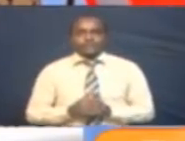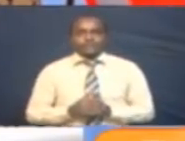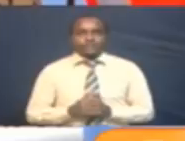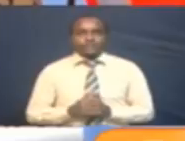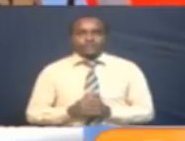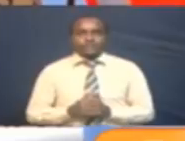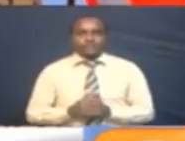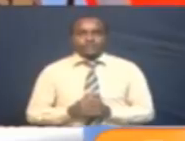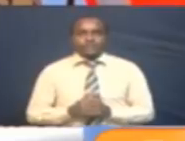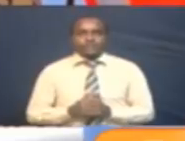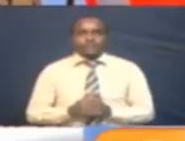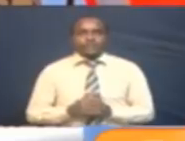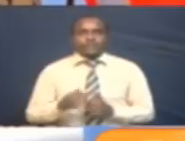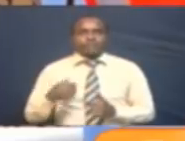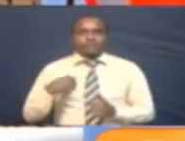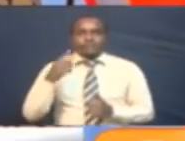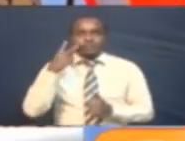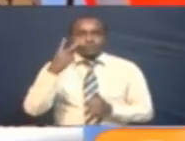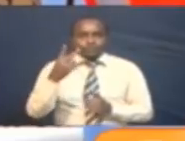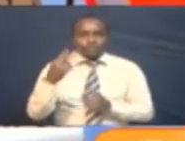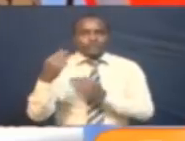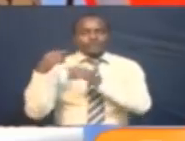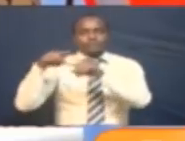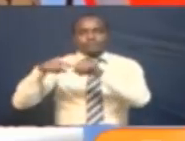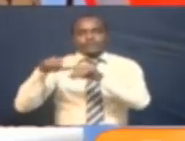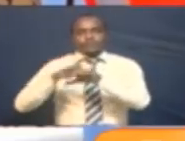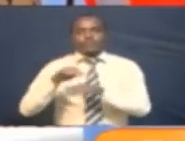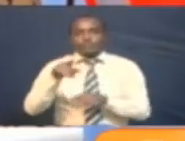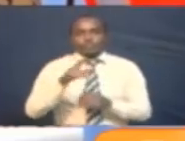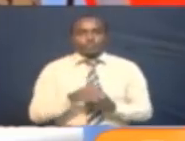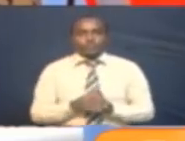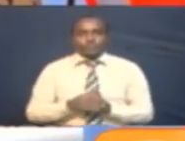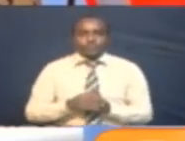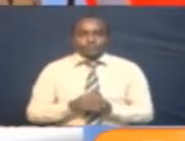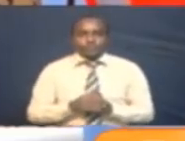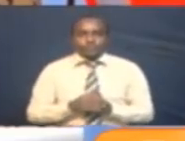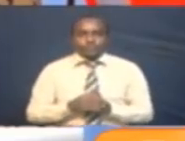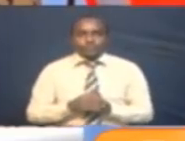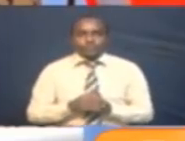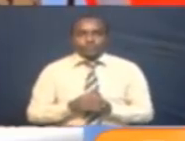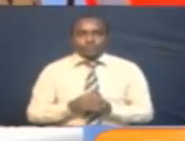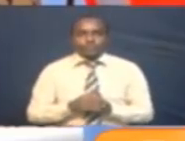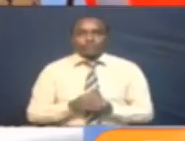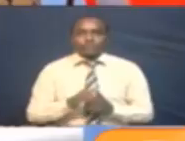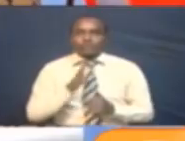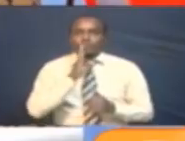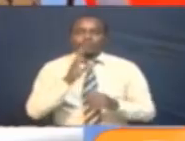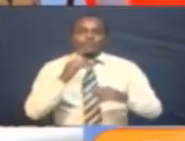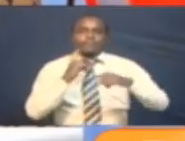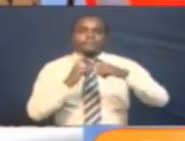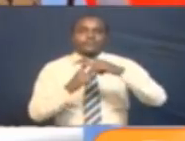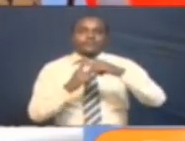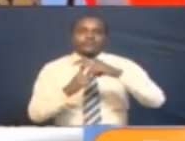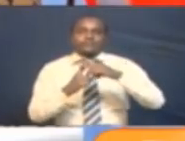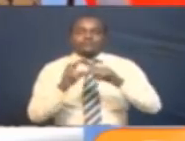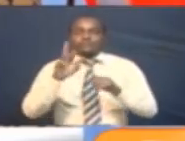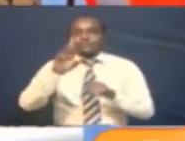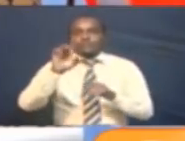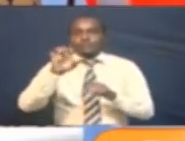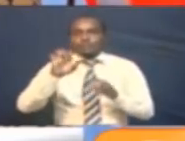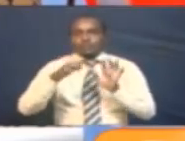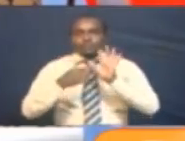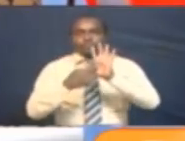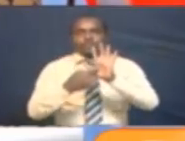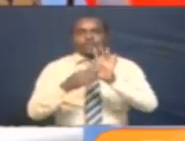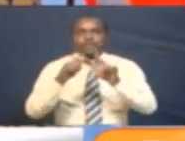I'm looking to you and counting on you to be a positive role model